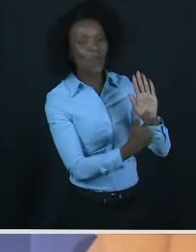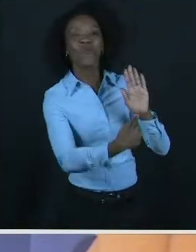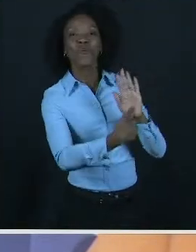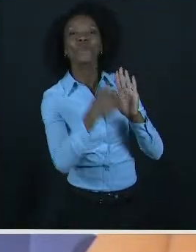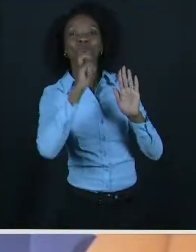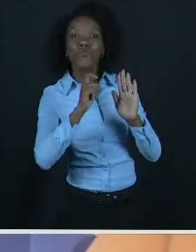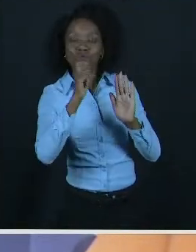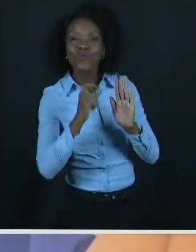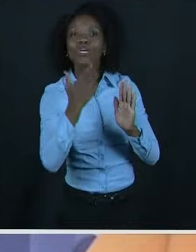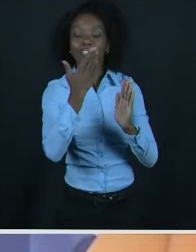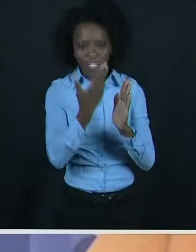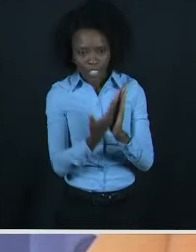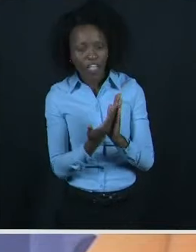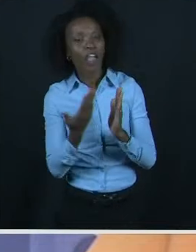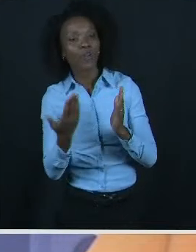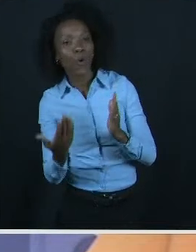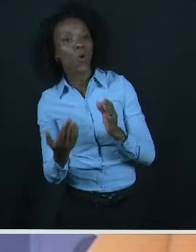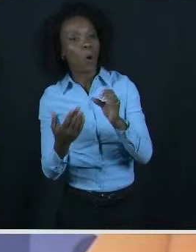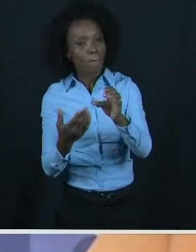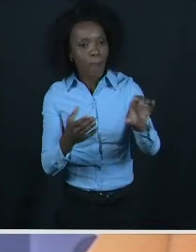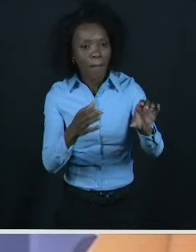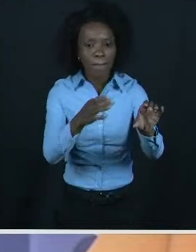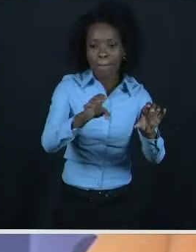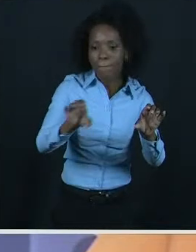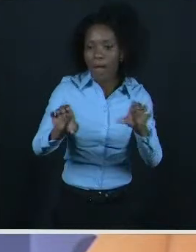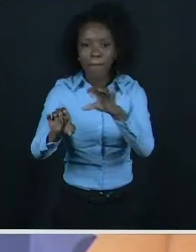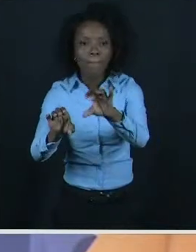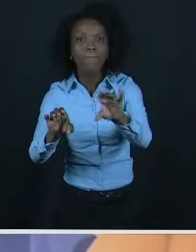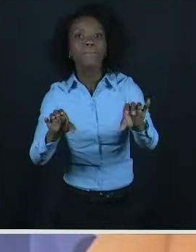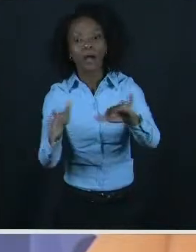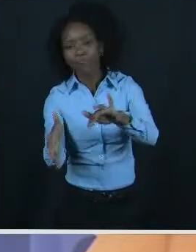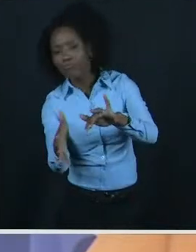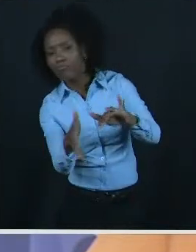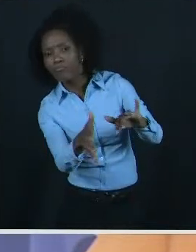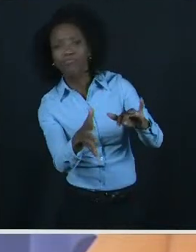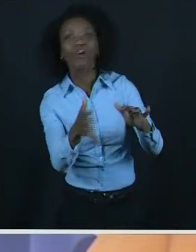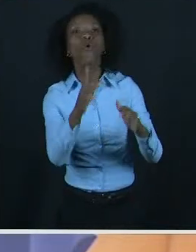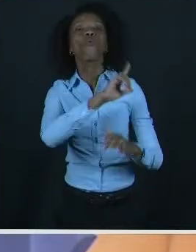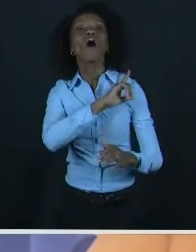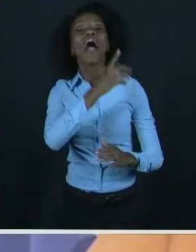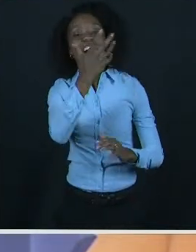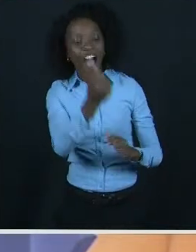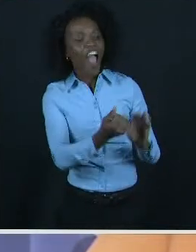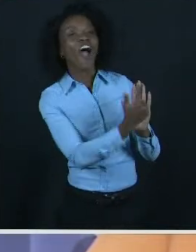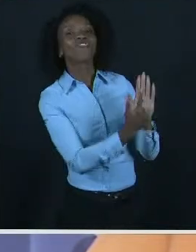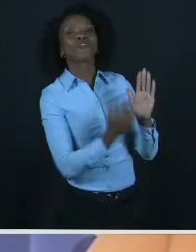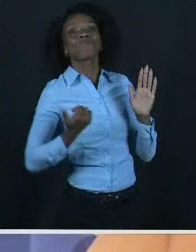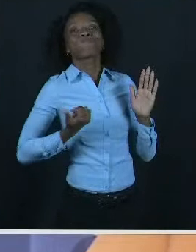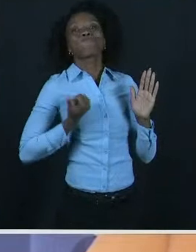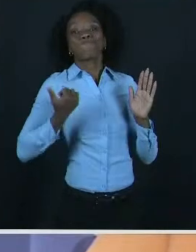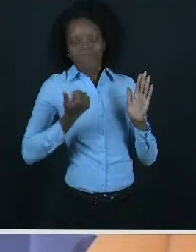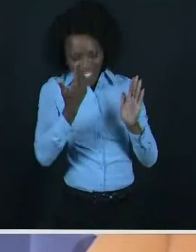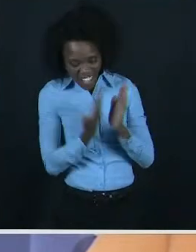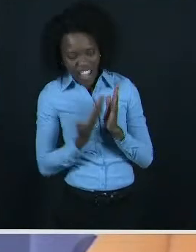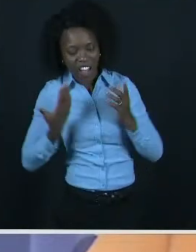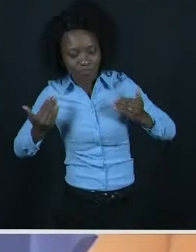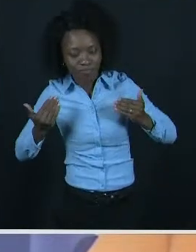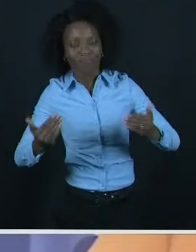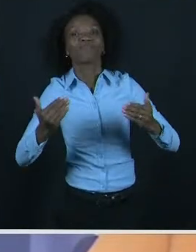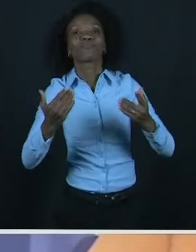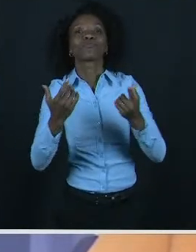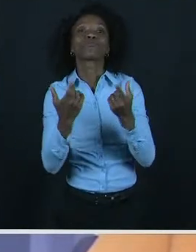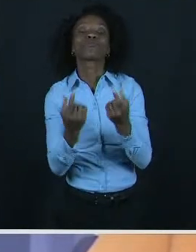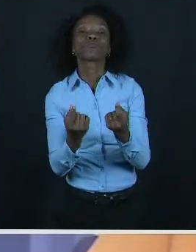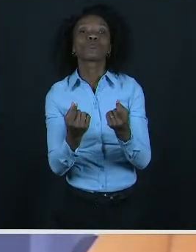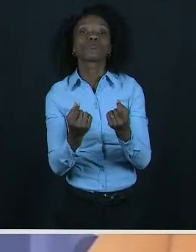a number of considerations because we had a law that enabled us to do so.